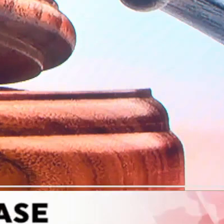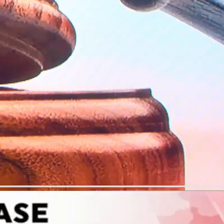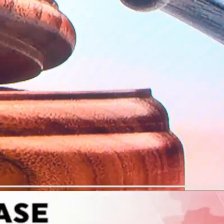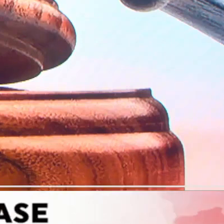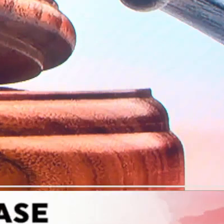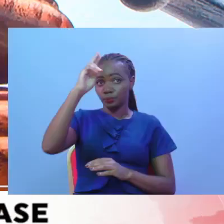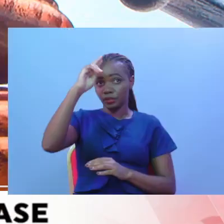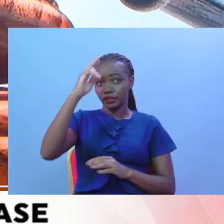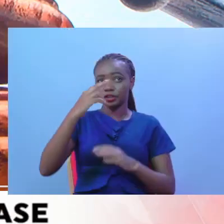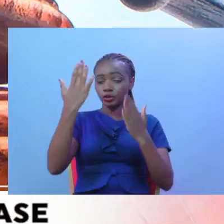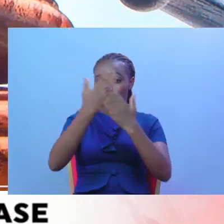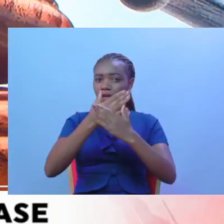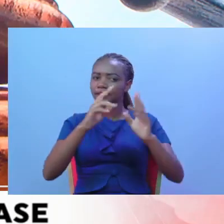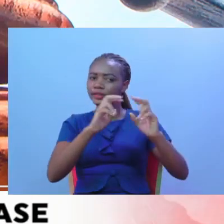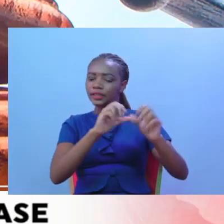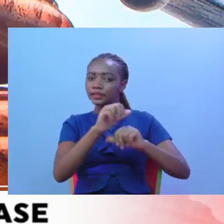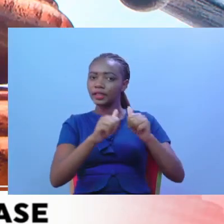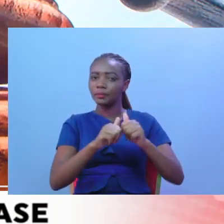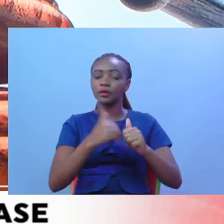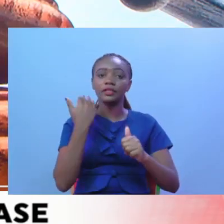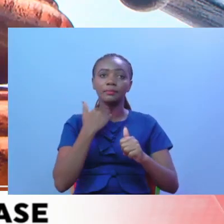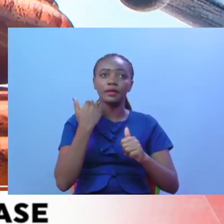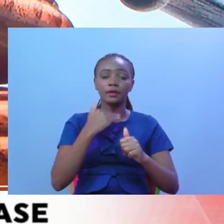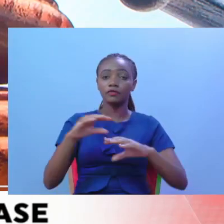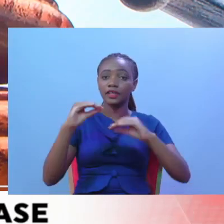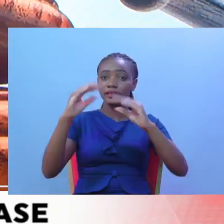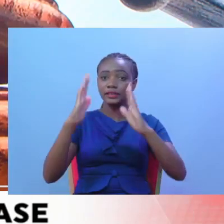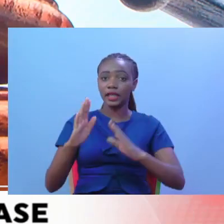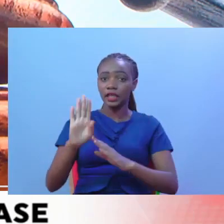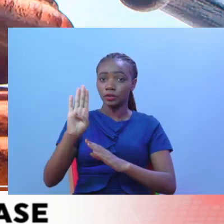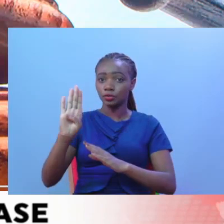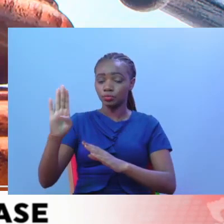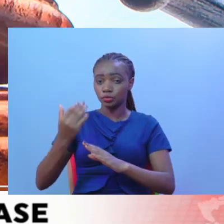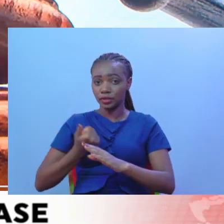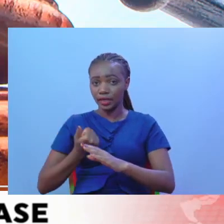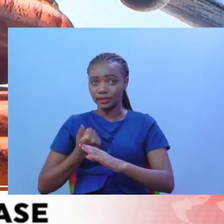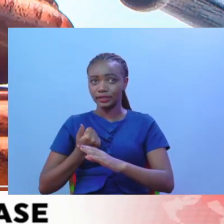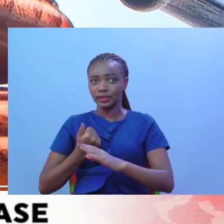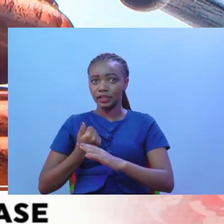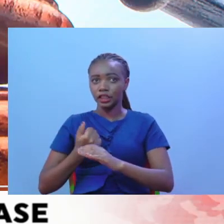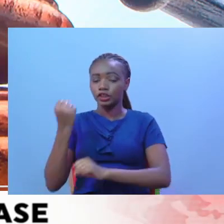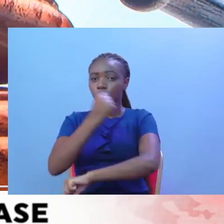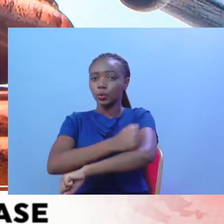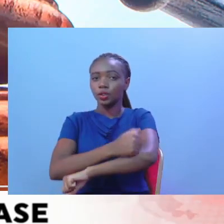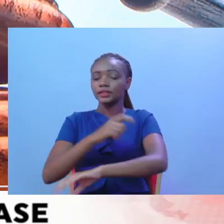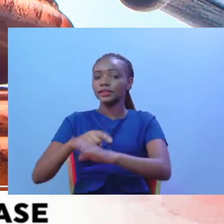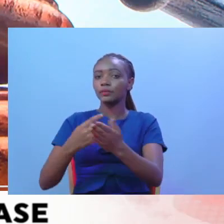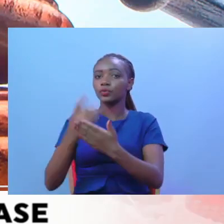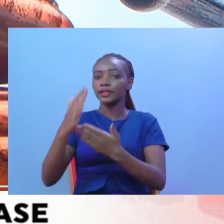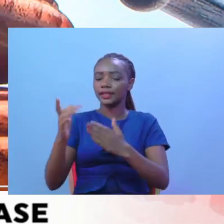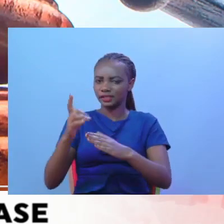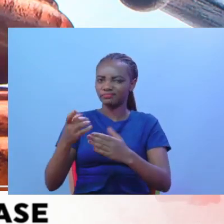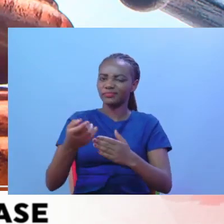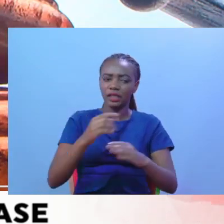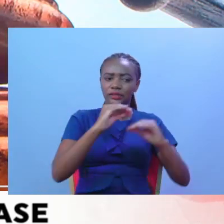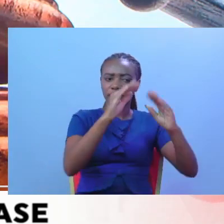Is probing the murder of a Buruburu Girls High School teacher in Diani over the weekend during a getaway with friends.